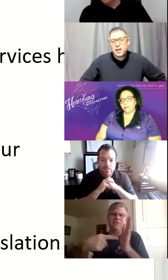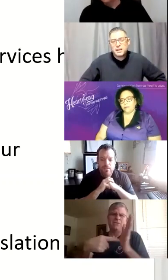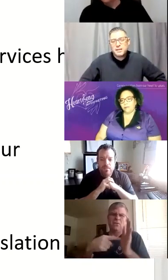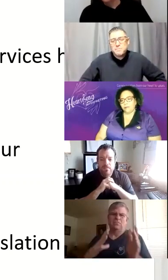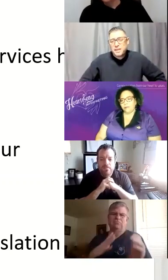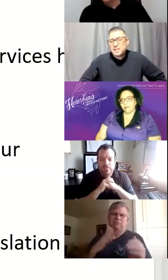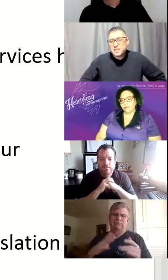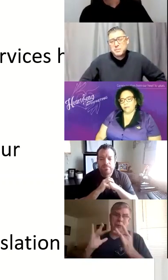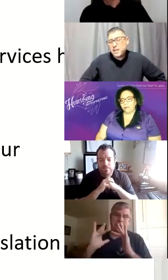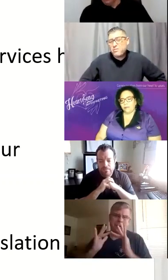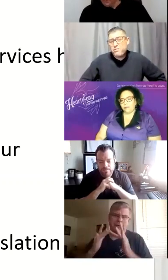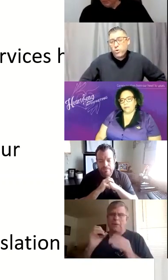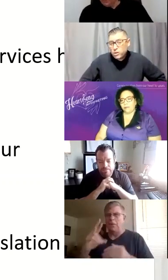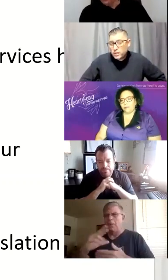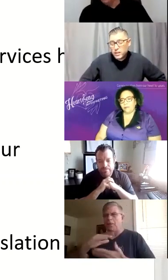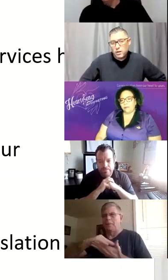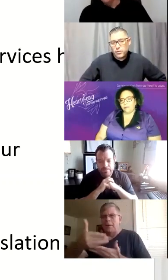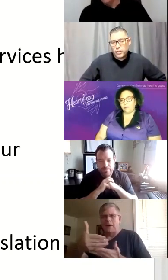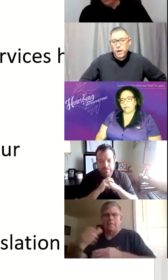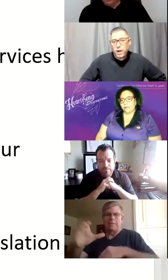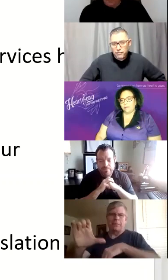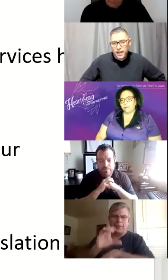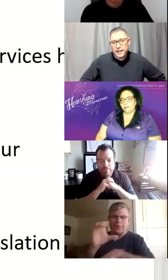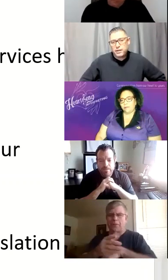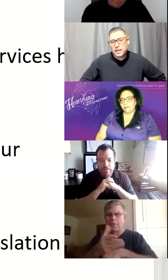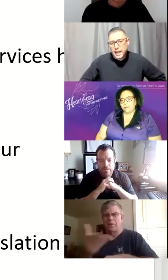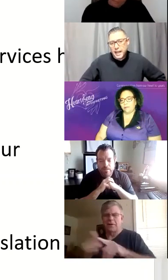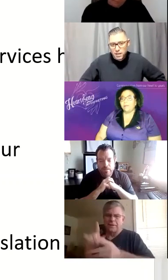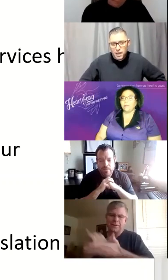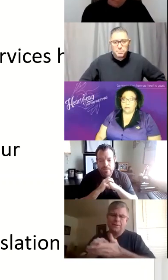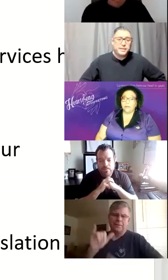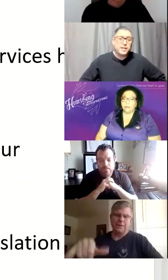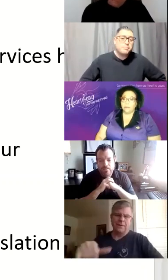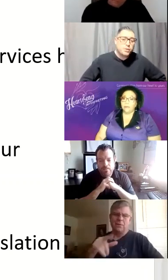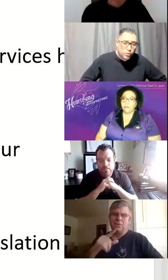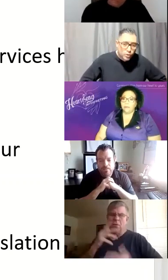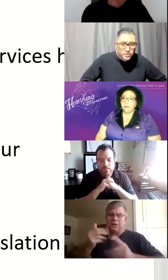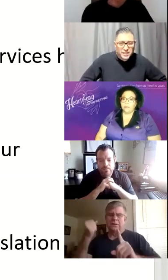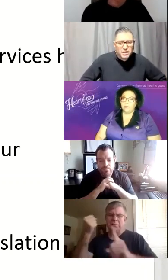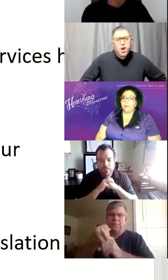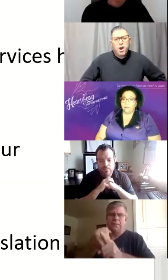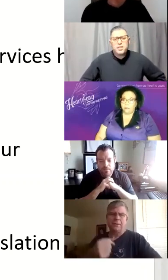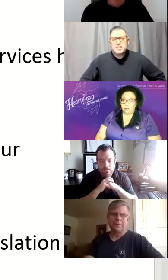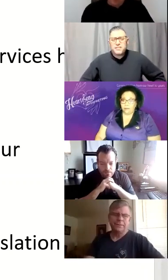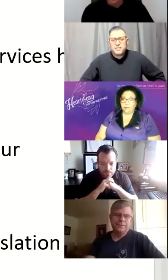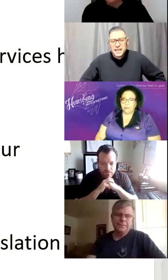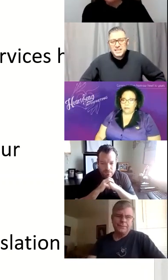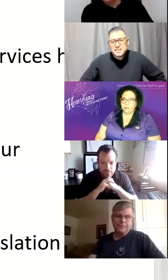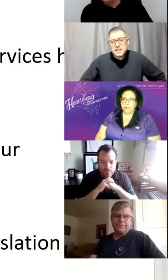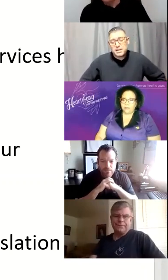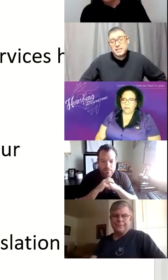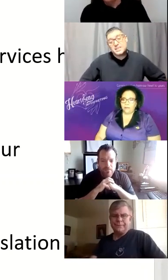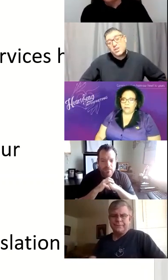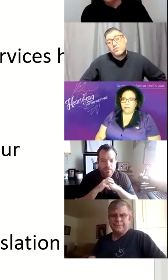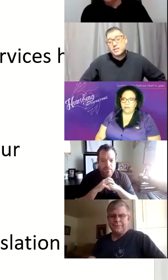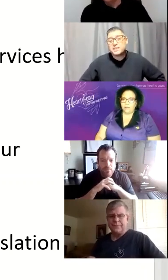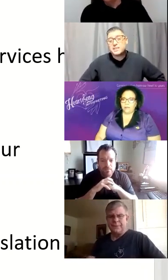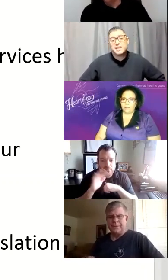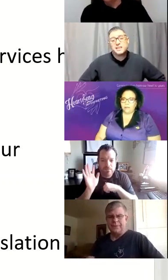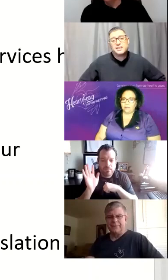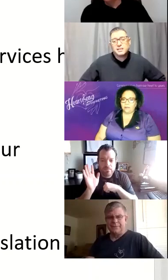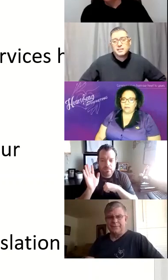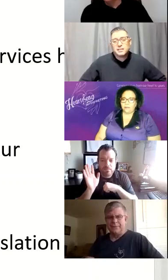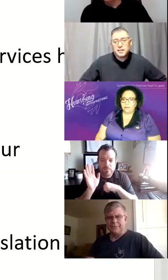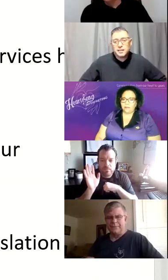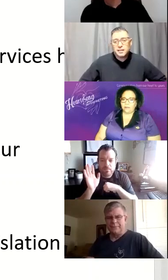going on. And some can afford, you know, the Wi-Fi and the laptops and the computers and all the stuff necessary since COVID has